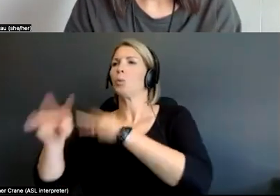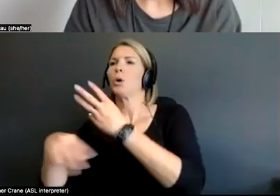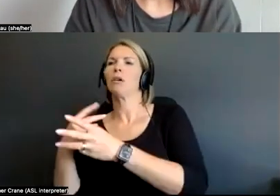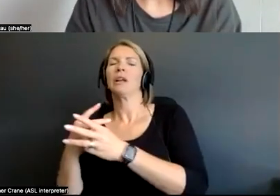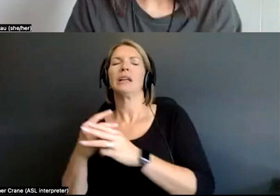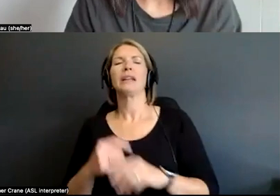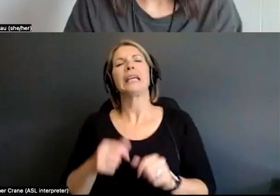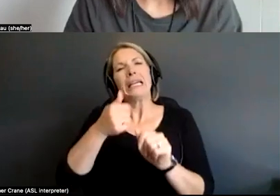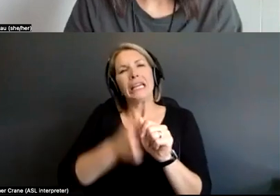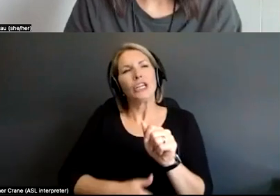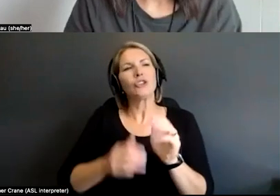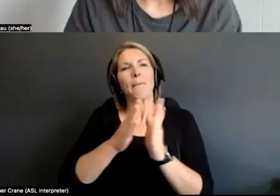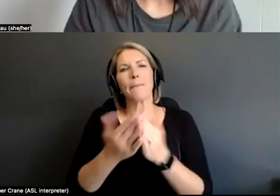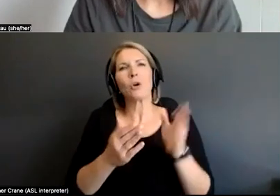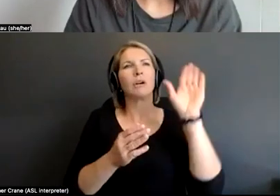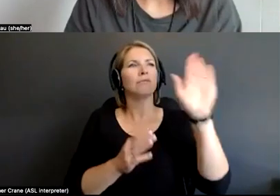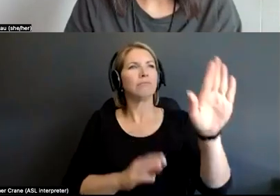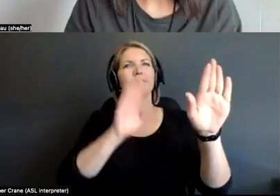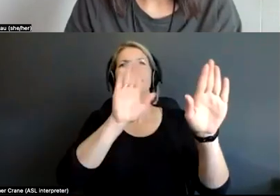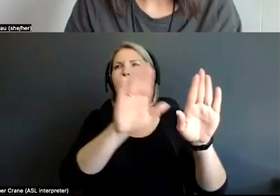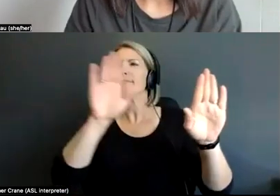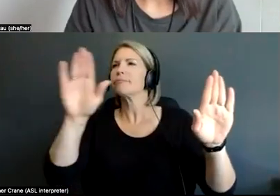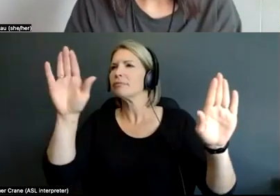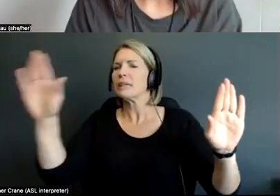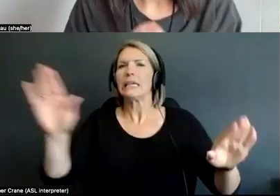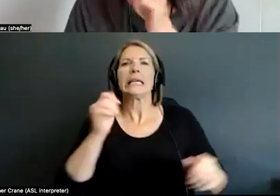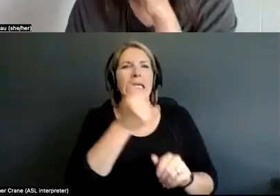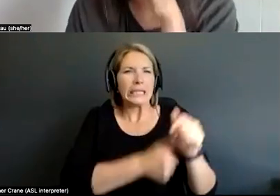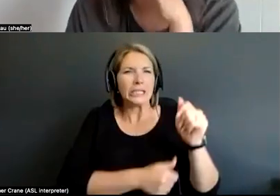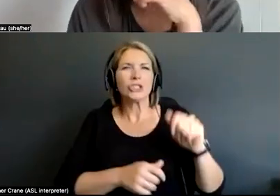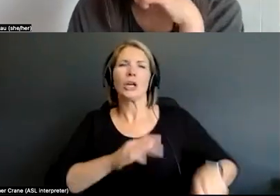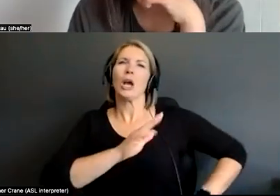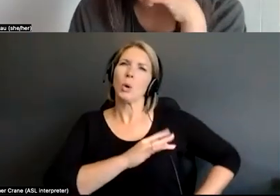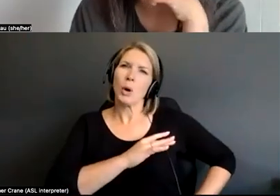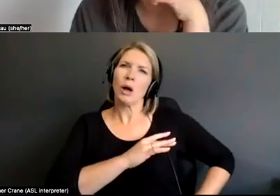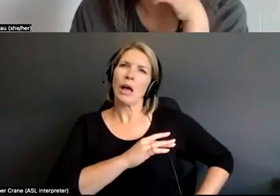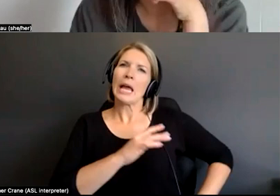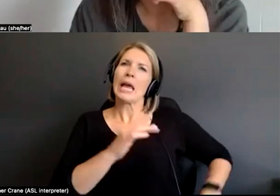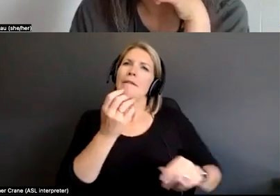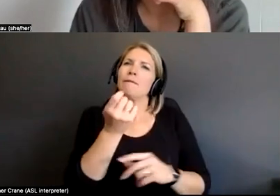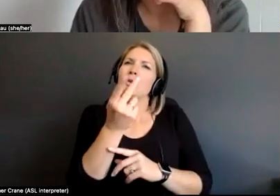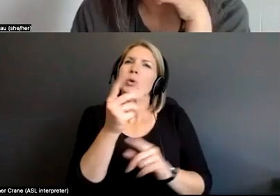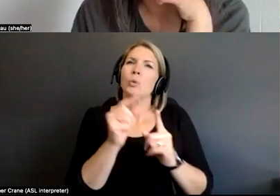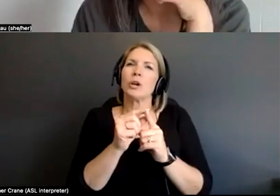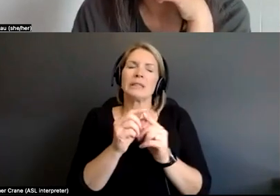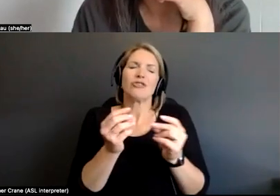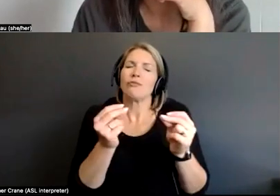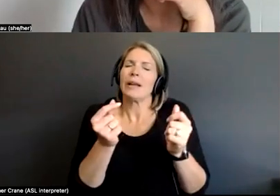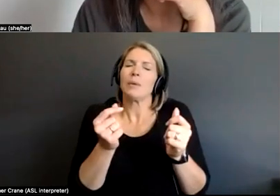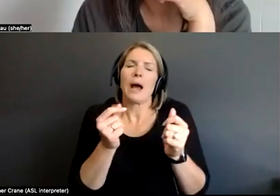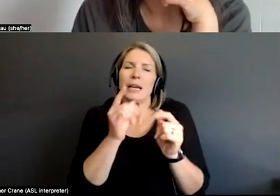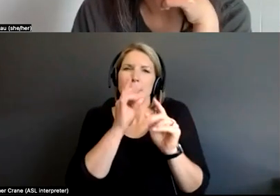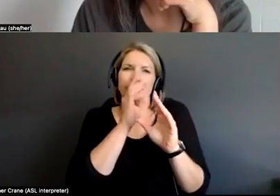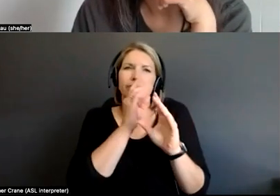that works when I bring them up close, and works. And because we're dealing with so few words, it works instantly. It does what good poetry does,